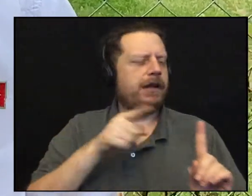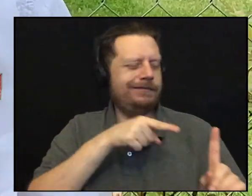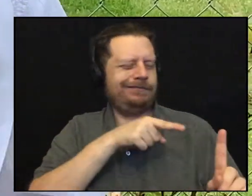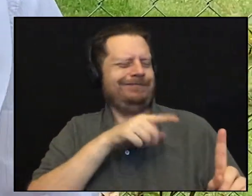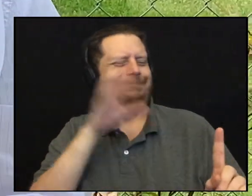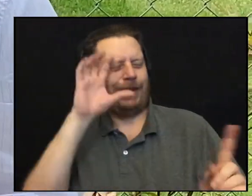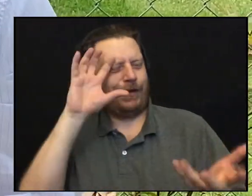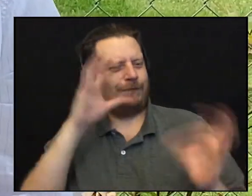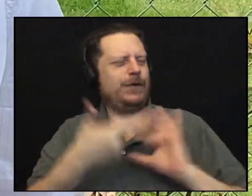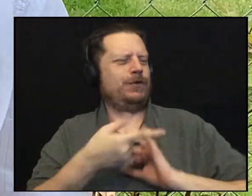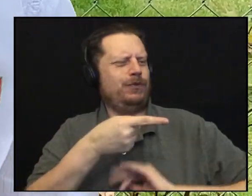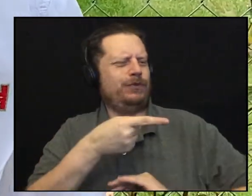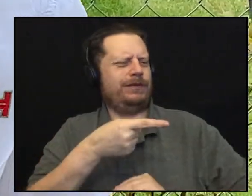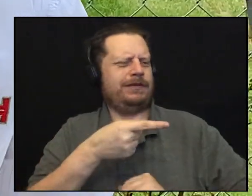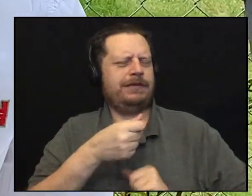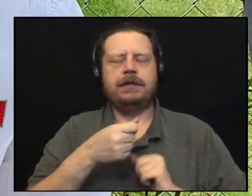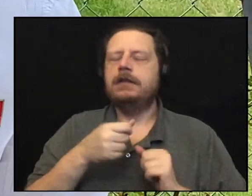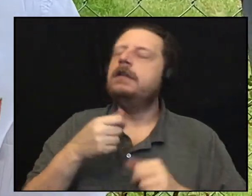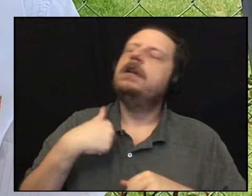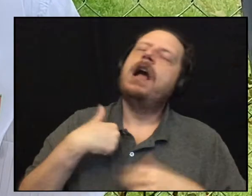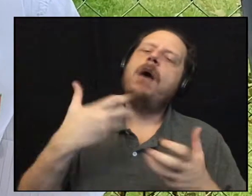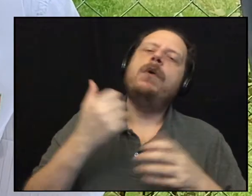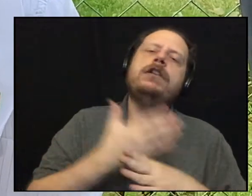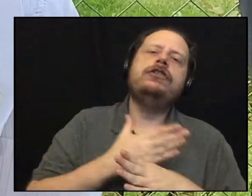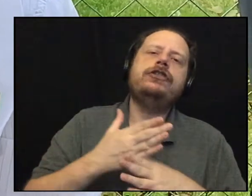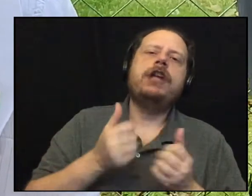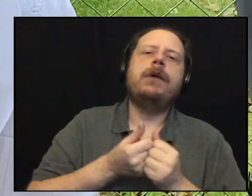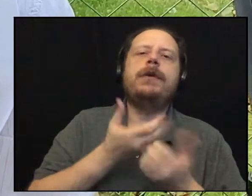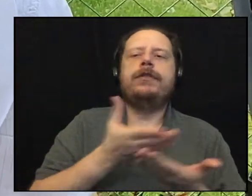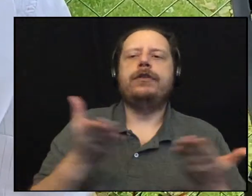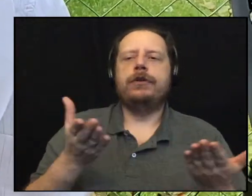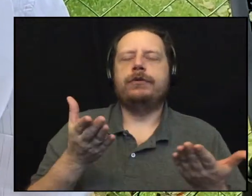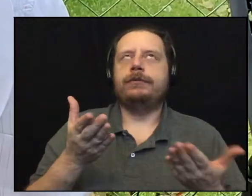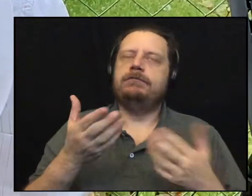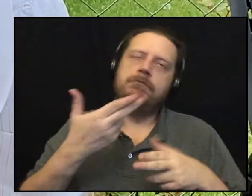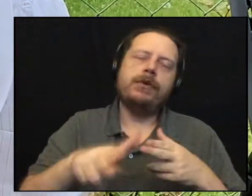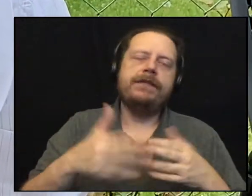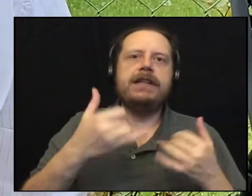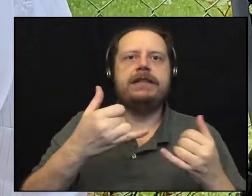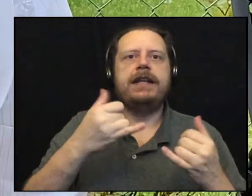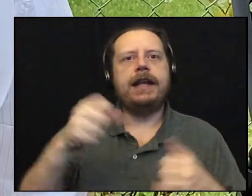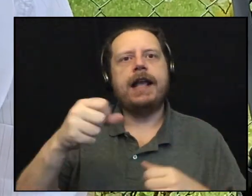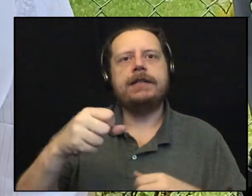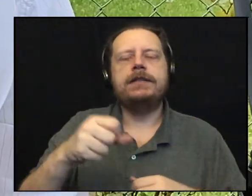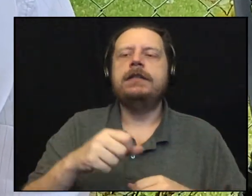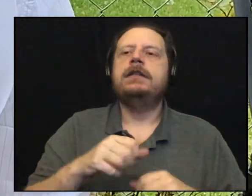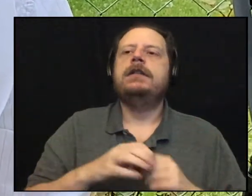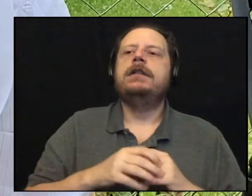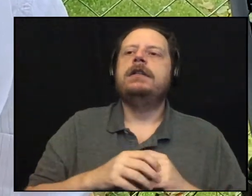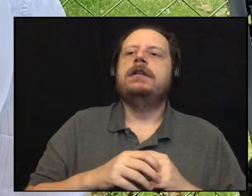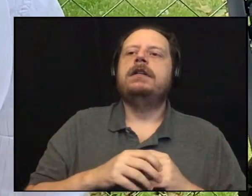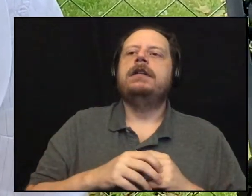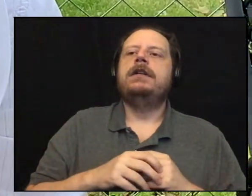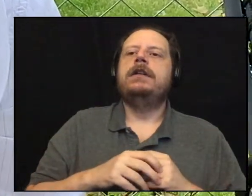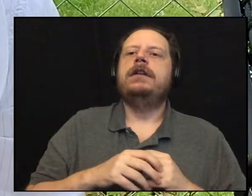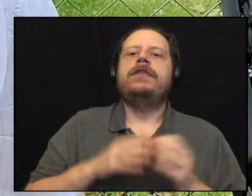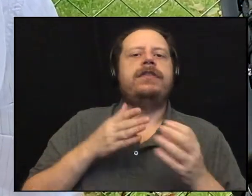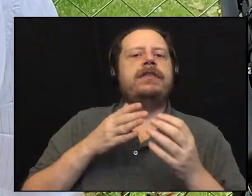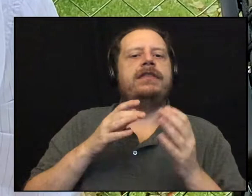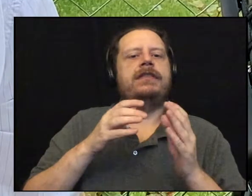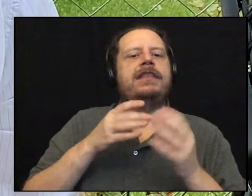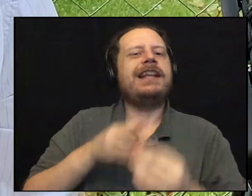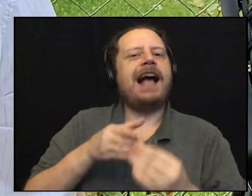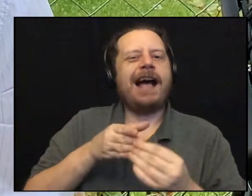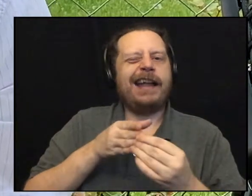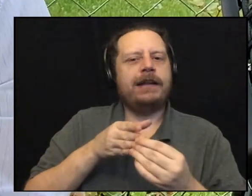And what I wanted to share with you, however briefly today, is the guide that